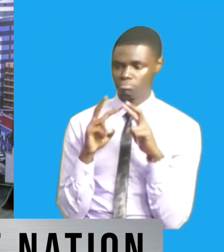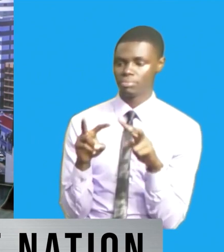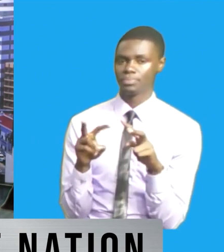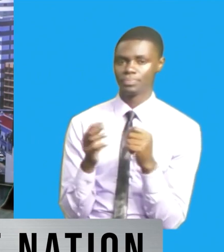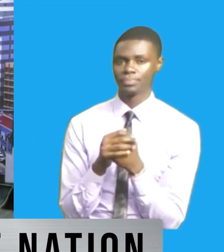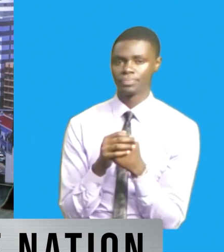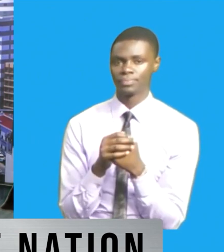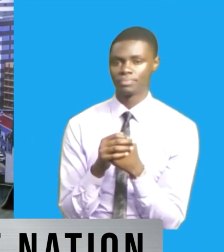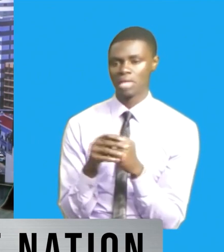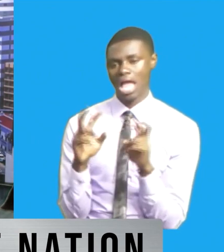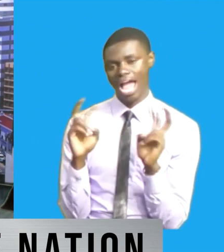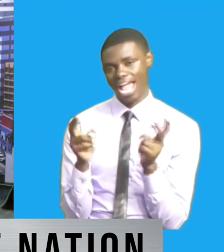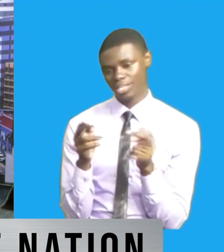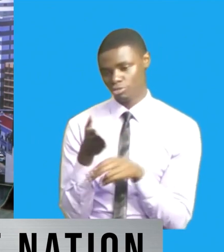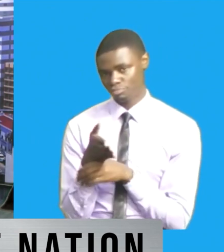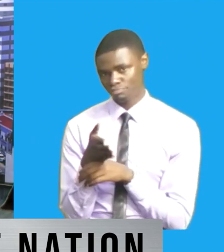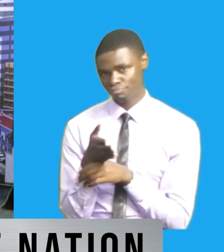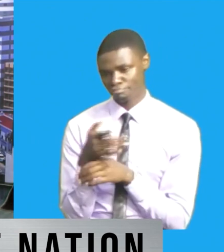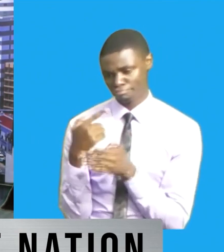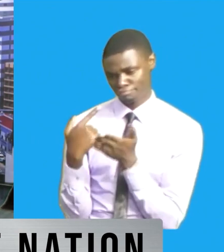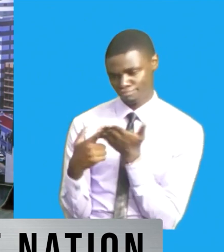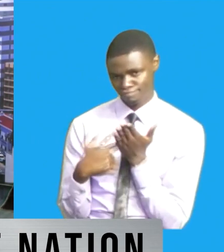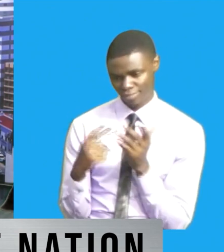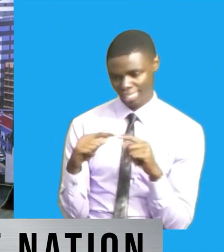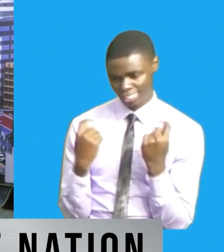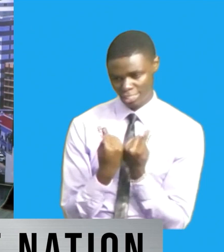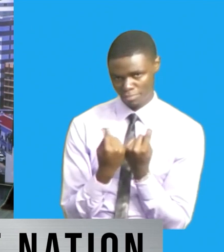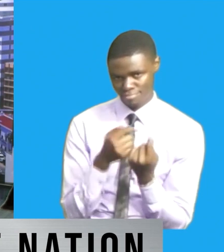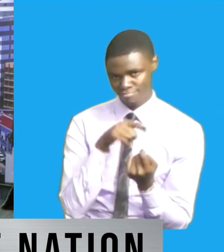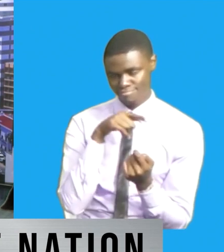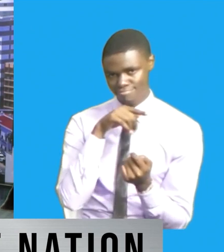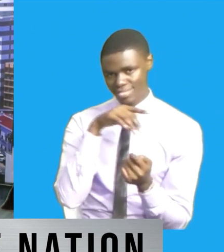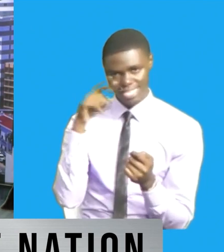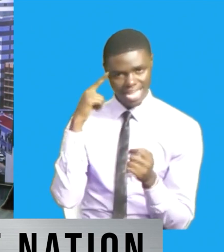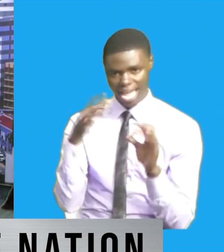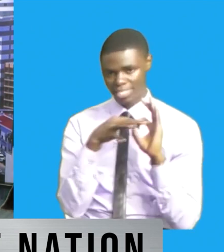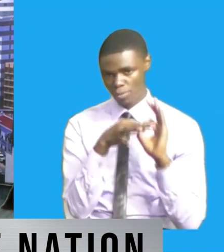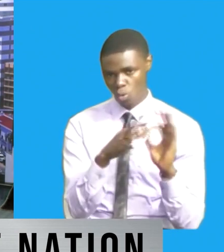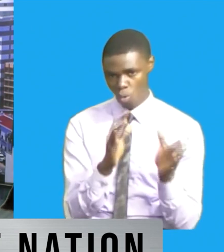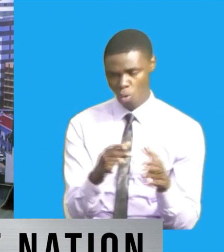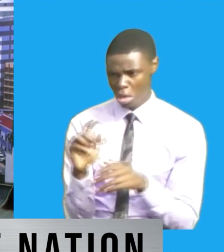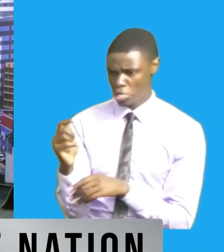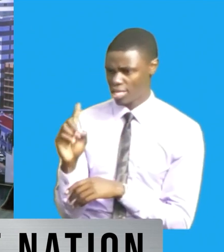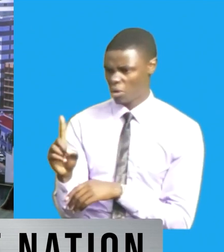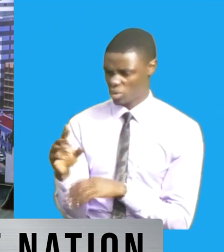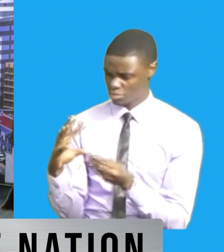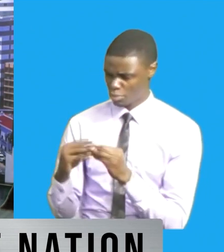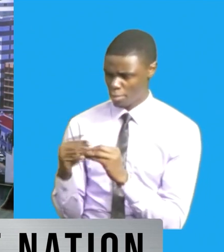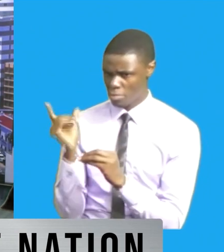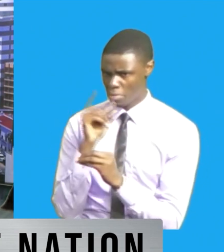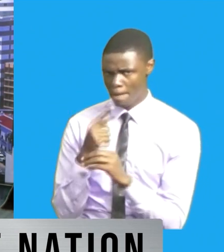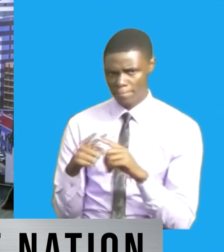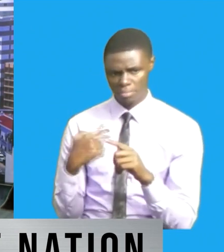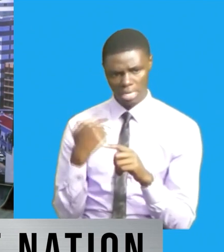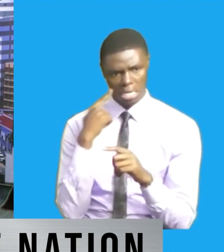an issue here. Dialogue team ya Azimio. I don't know, Kenya Kwanza was already formed, but I'm looking